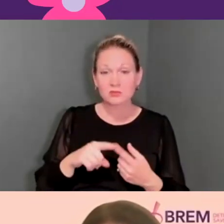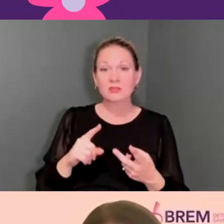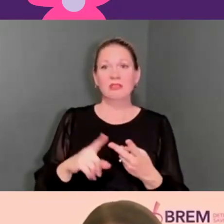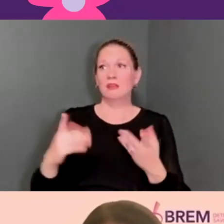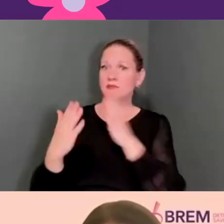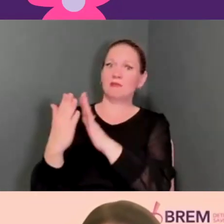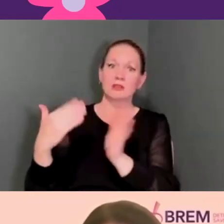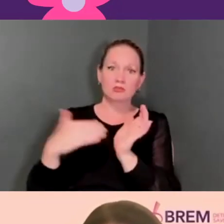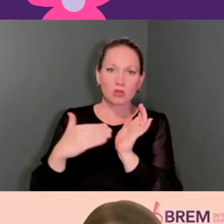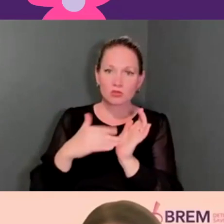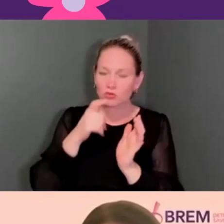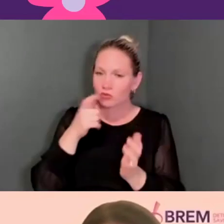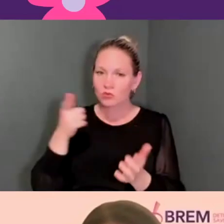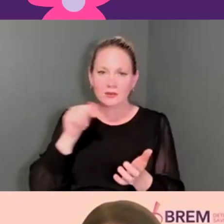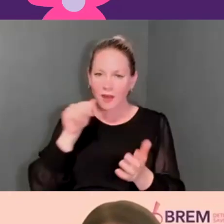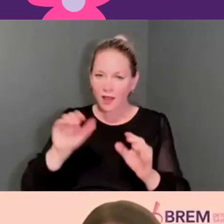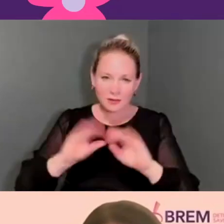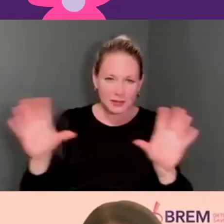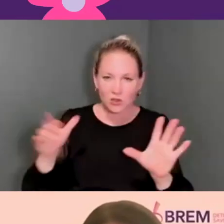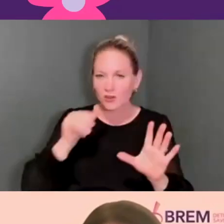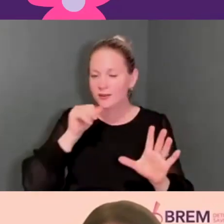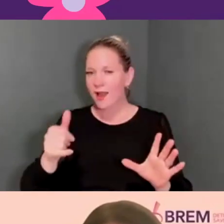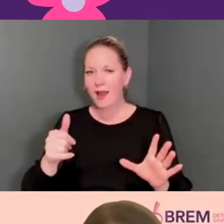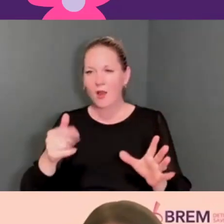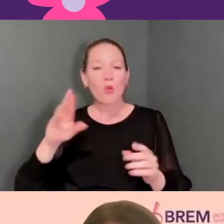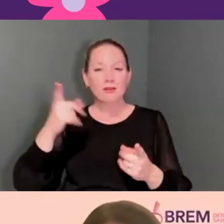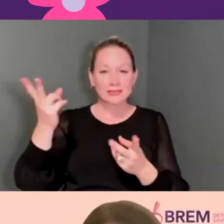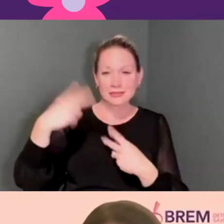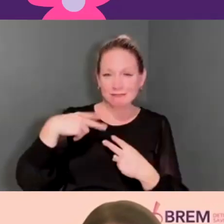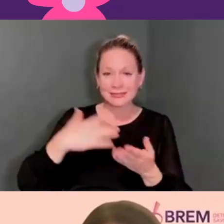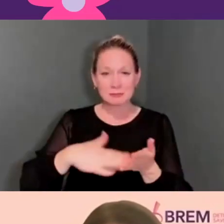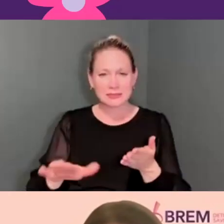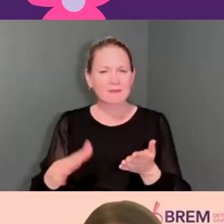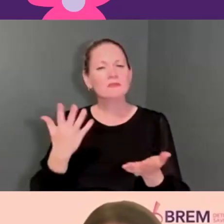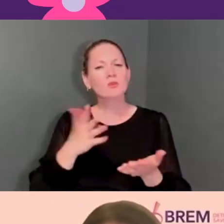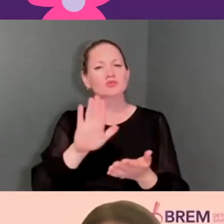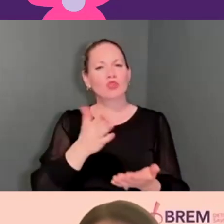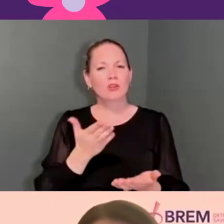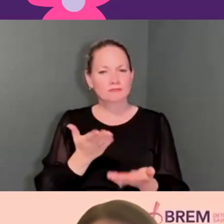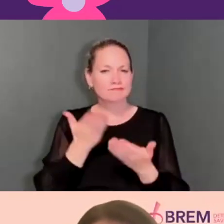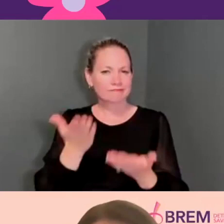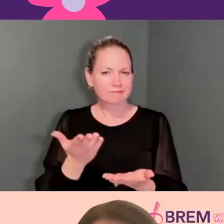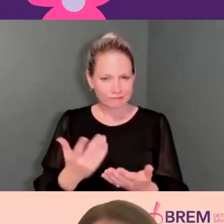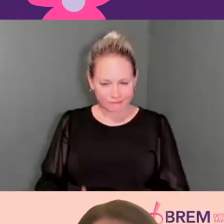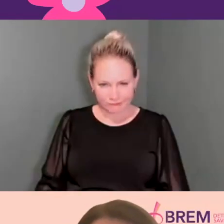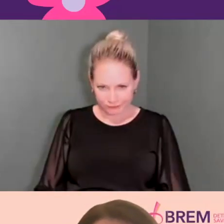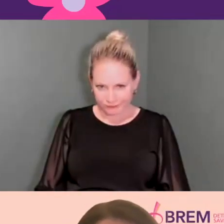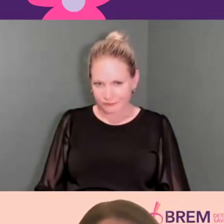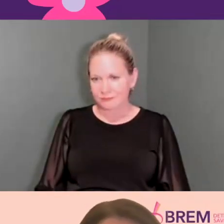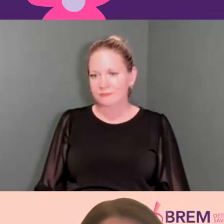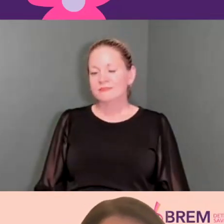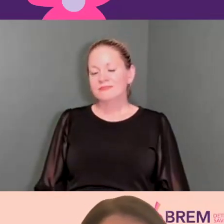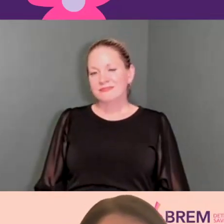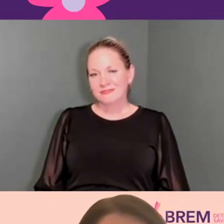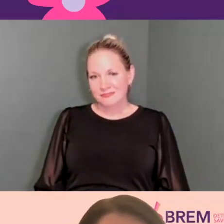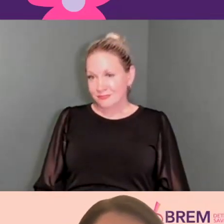isn't as forthcoming as you'd like or is being dismissive. What is your advice? For sure. So what everyone just